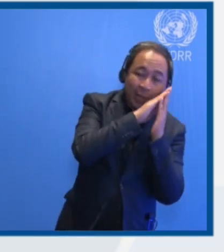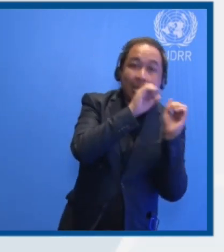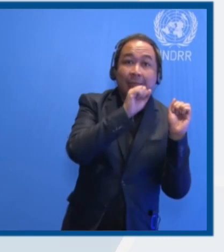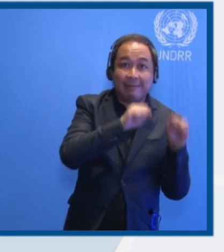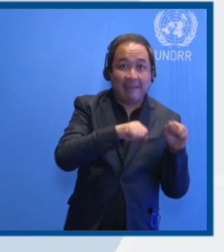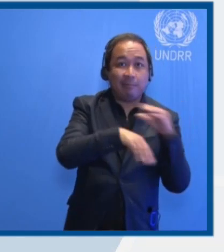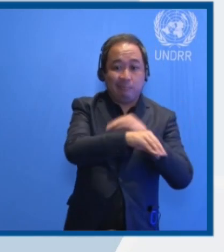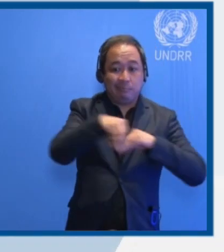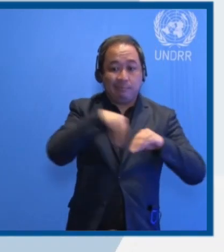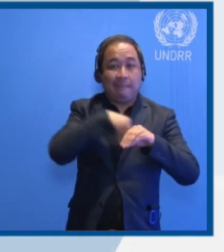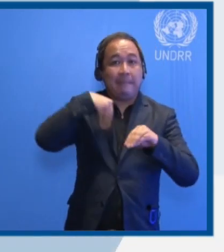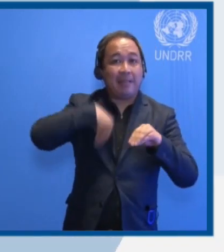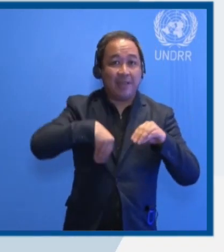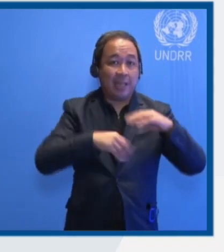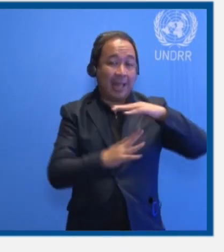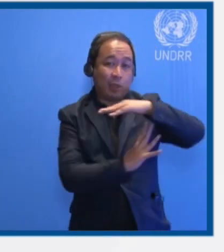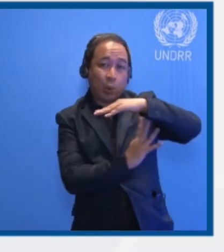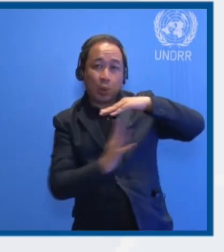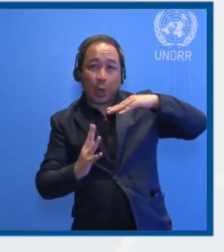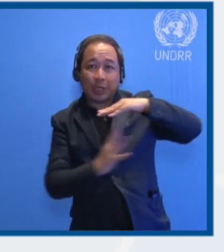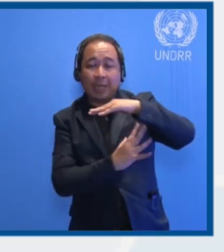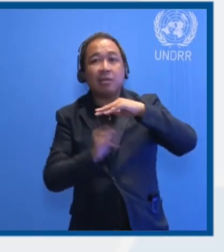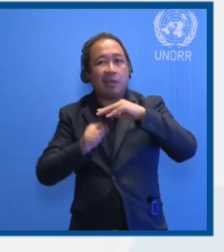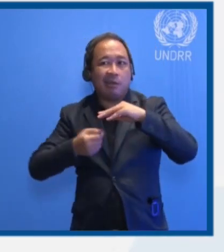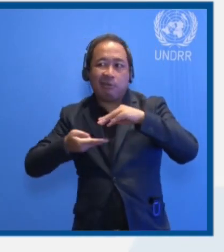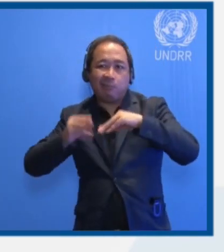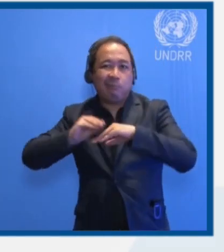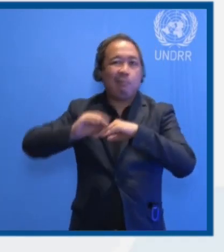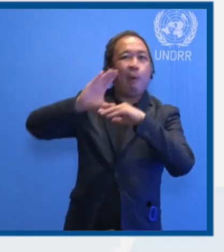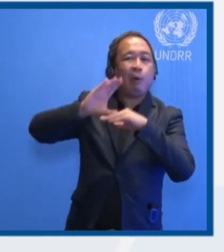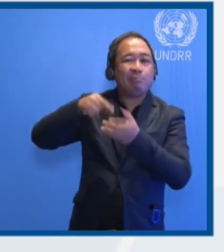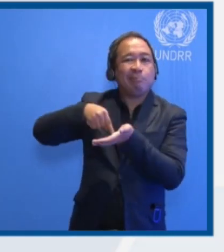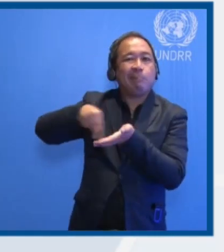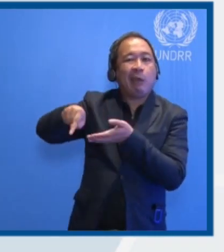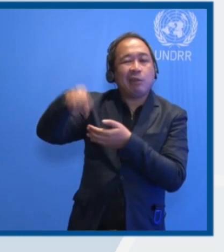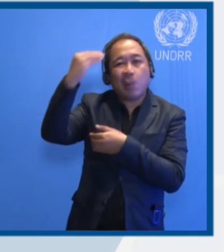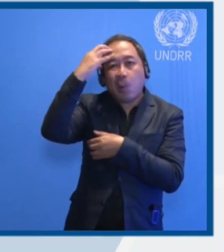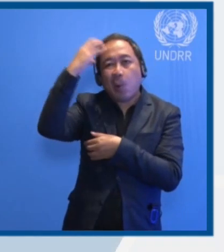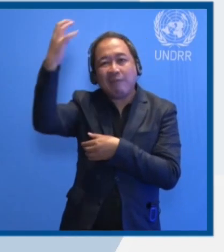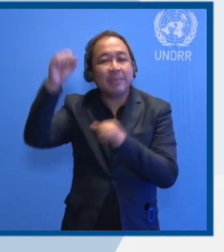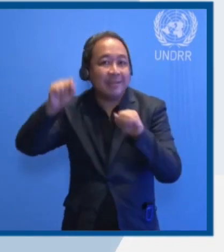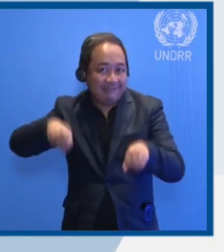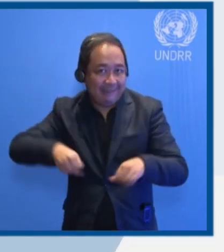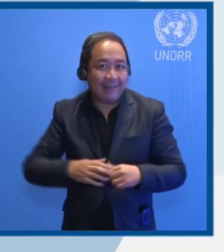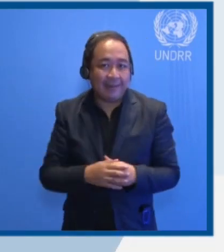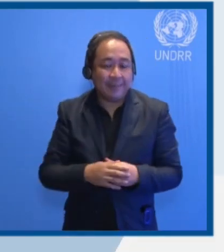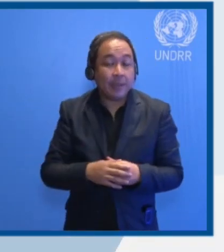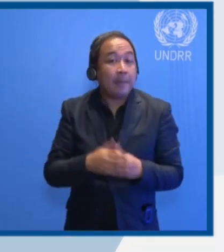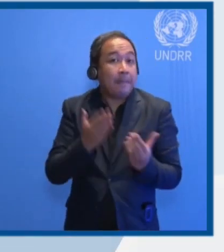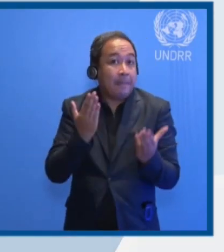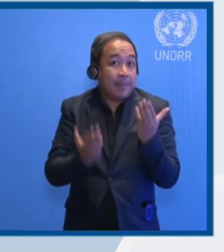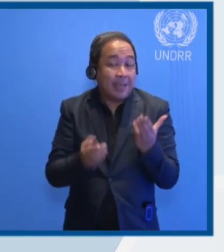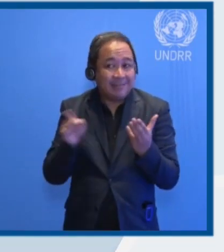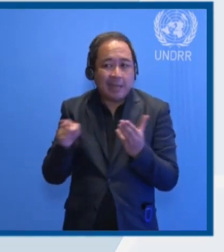small tax. I think having that revenue, obviously it attracts more financing, you tap into the